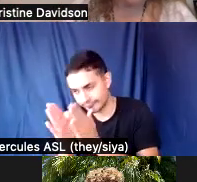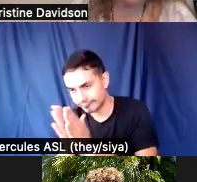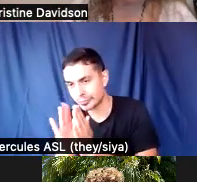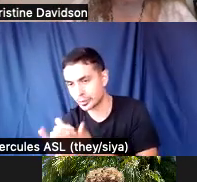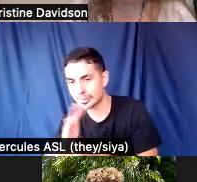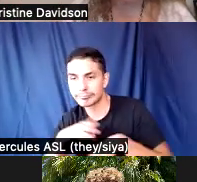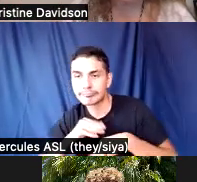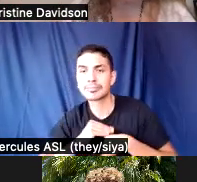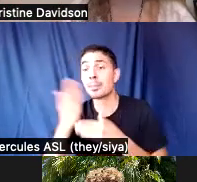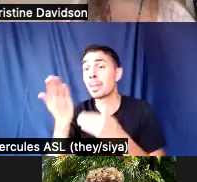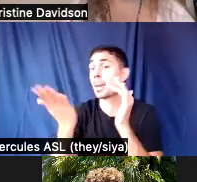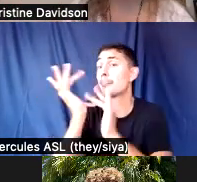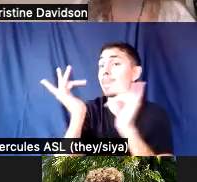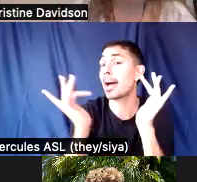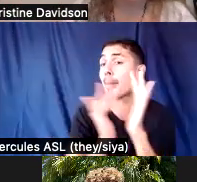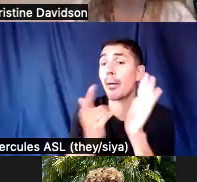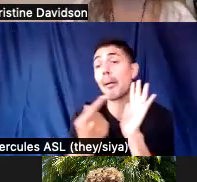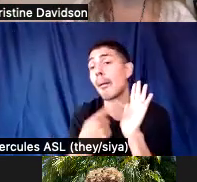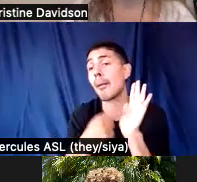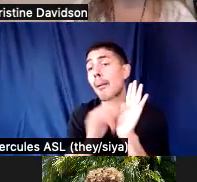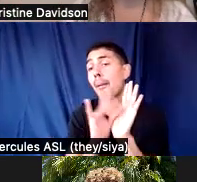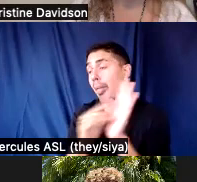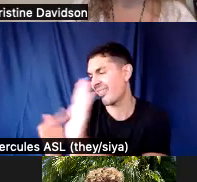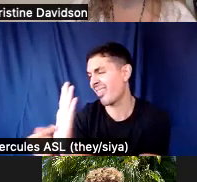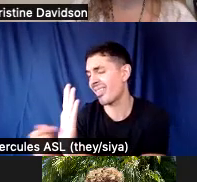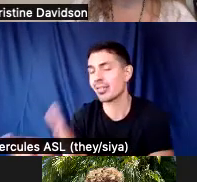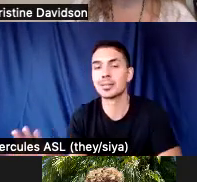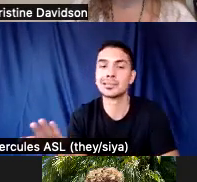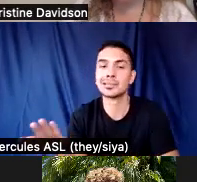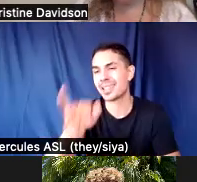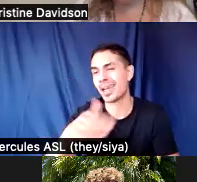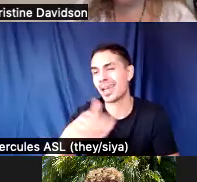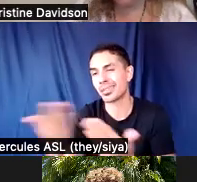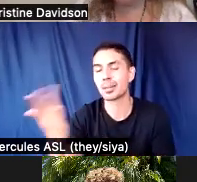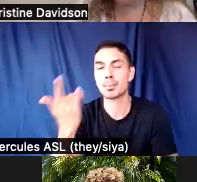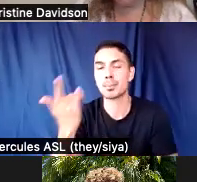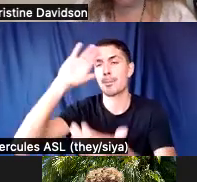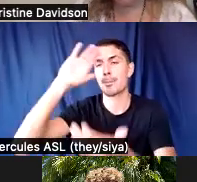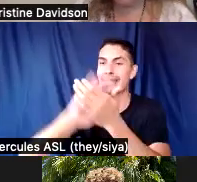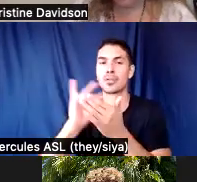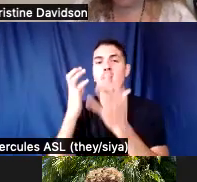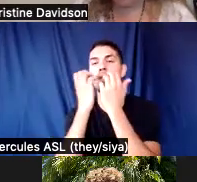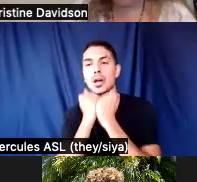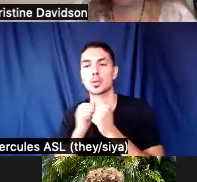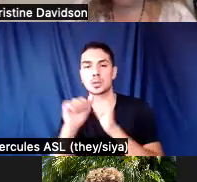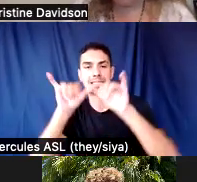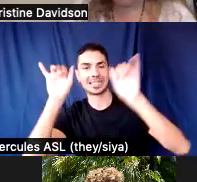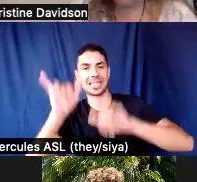certain, things to happen? That kind of stuff, right? There's a belief and value system